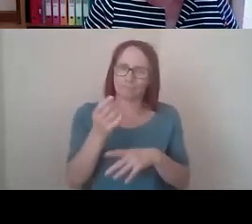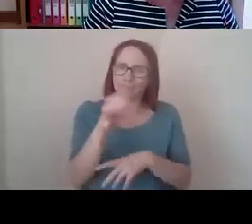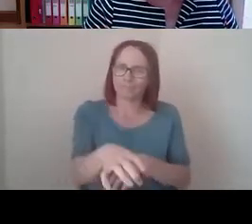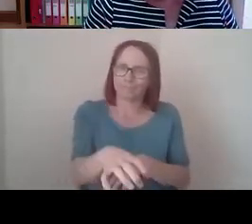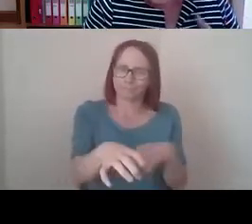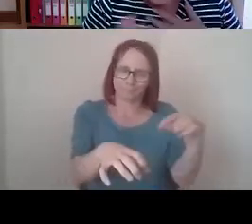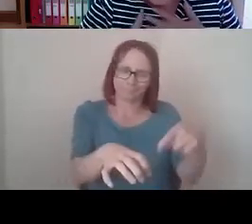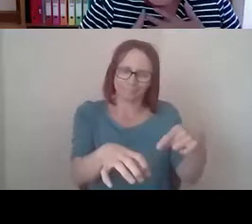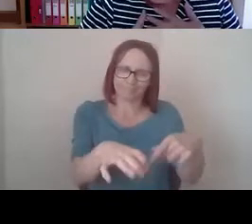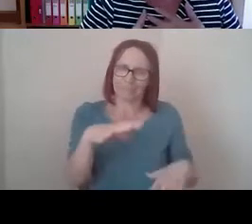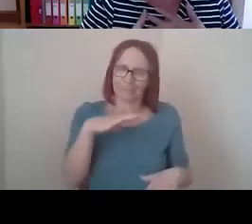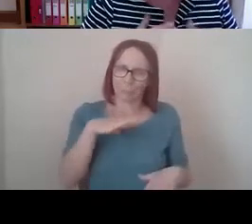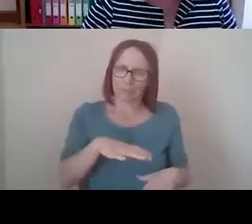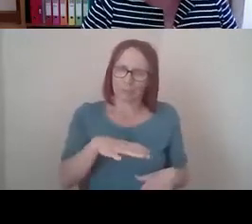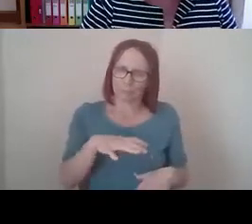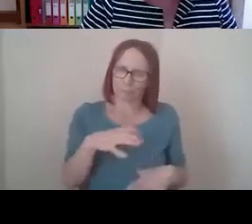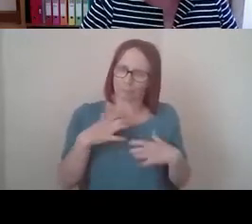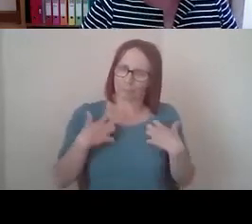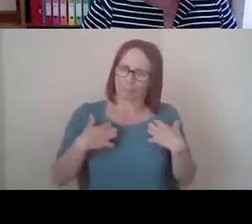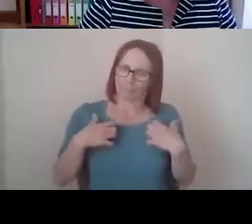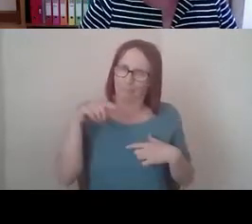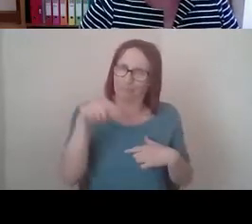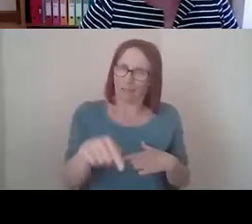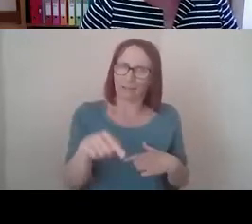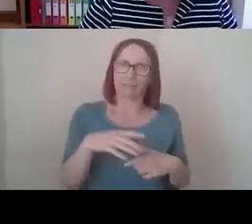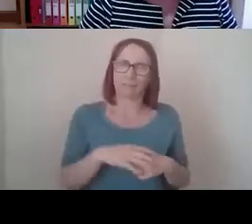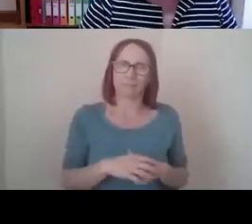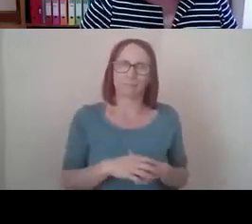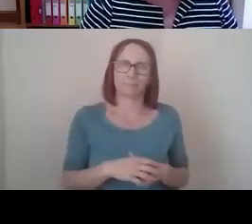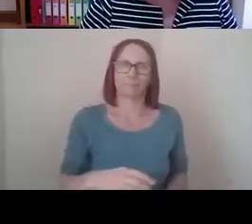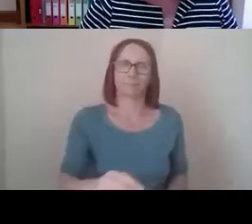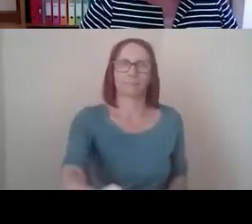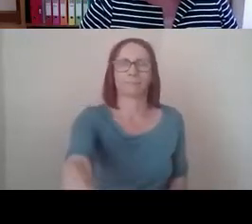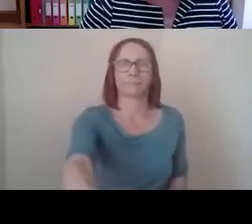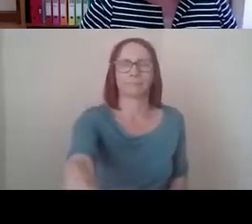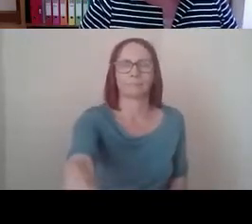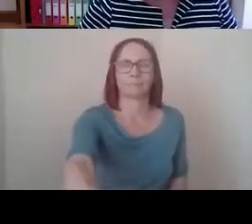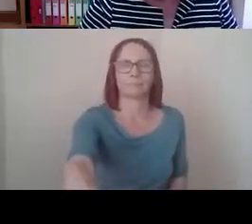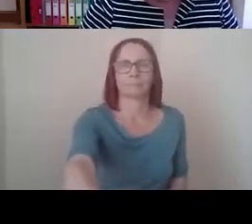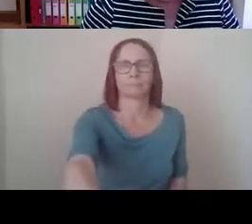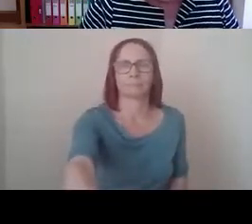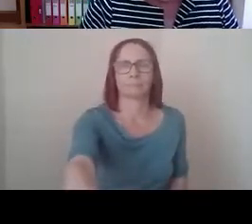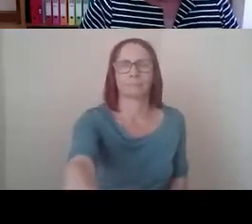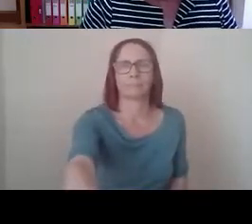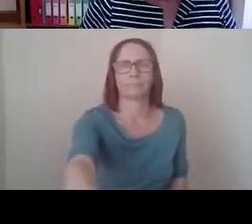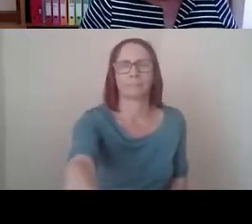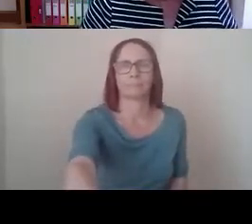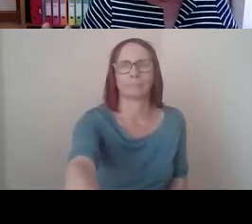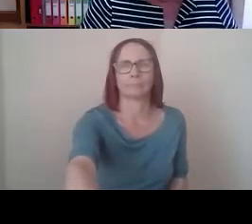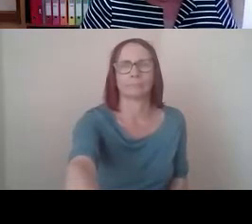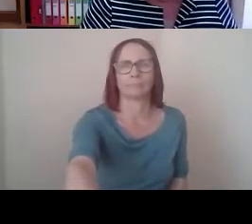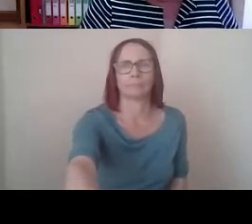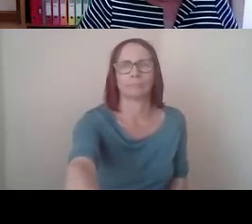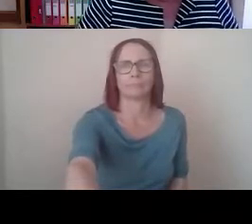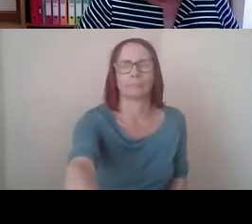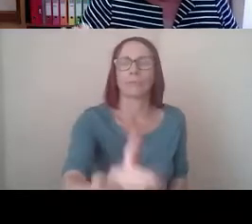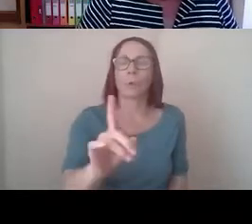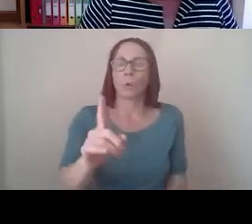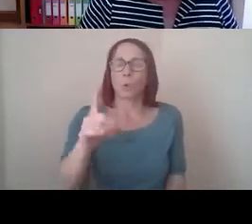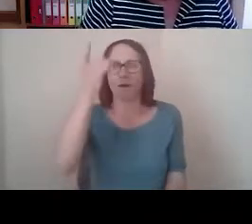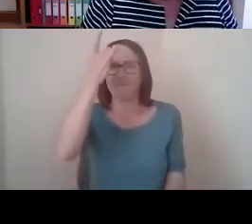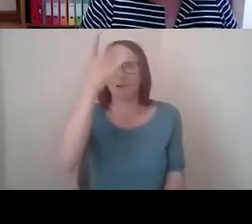the bodies that you're applying for. So I hope that answer. Oh, now I forgot to